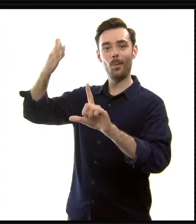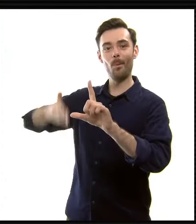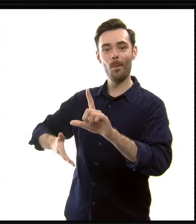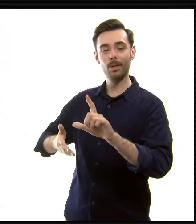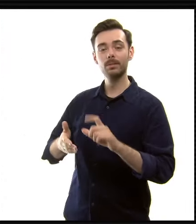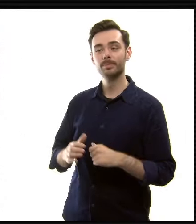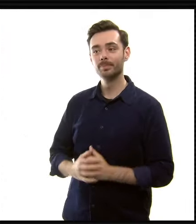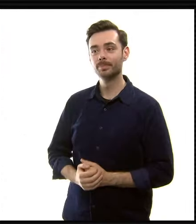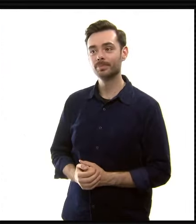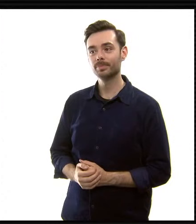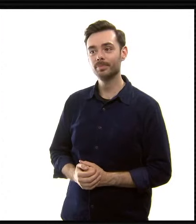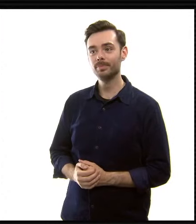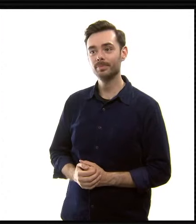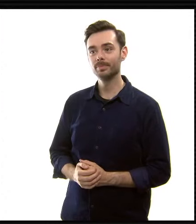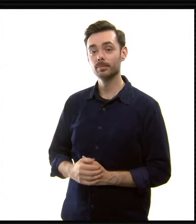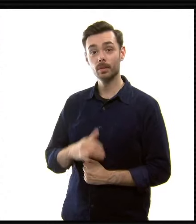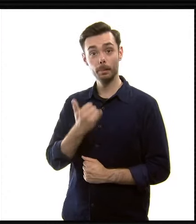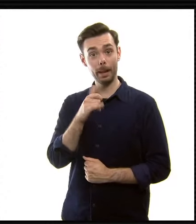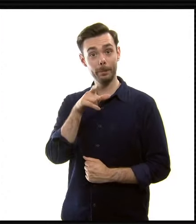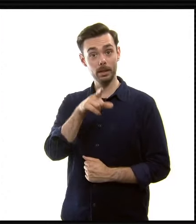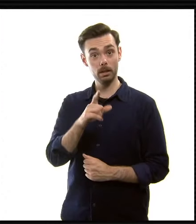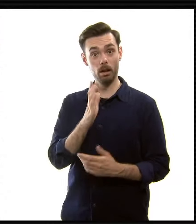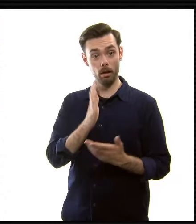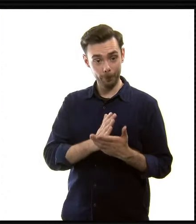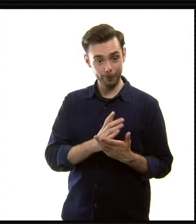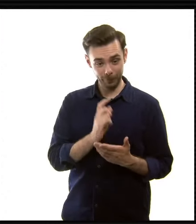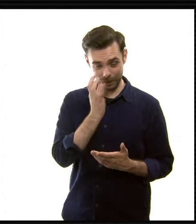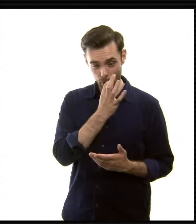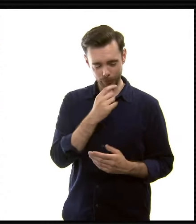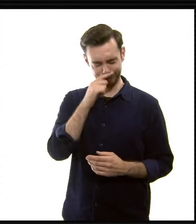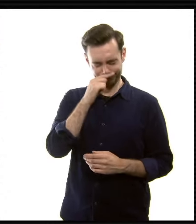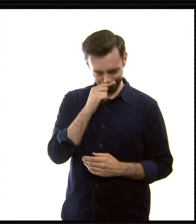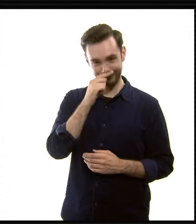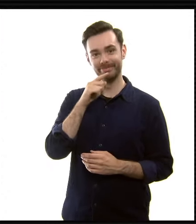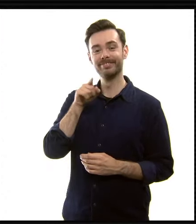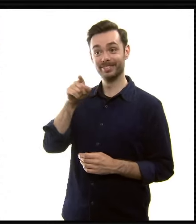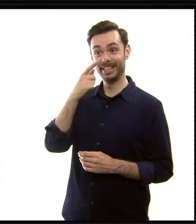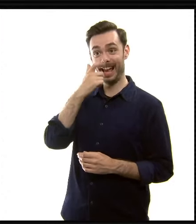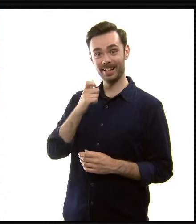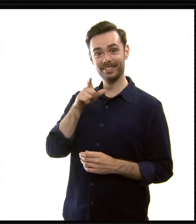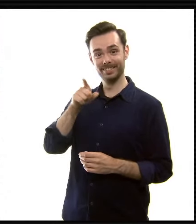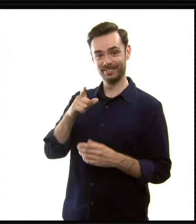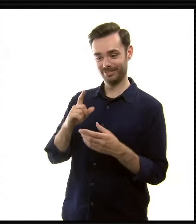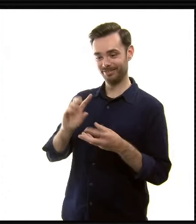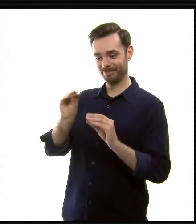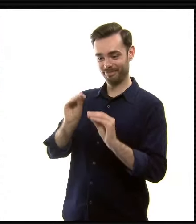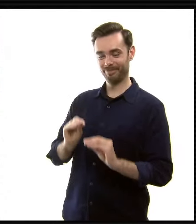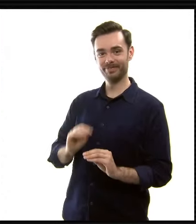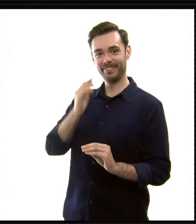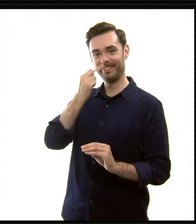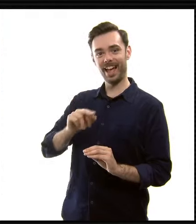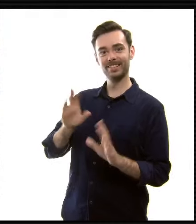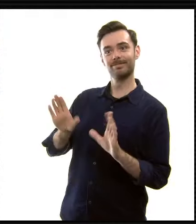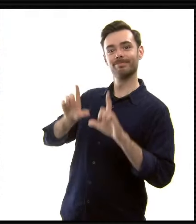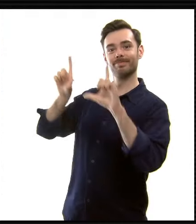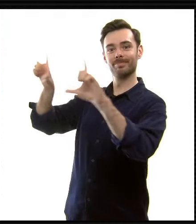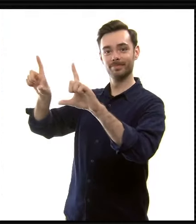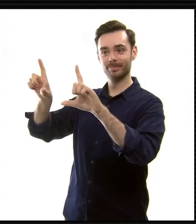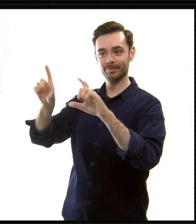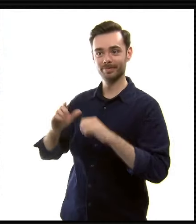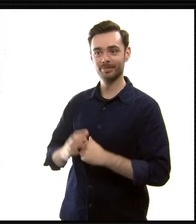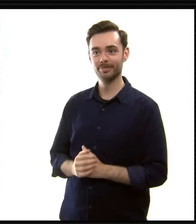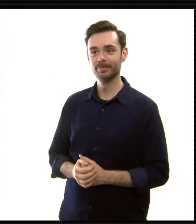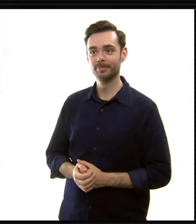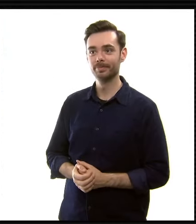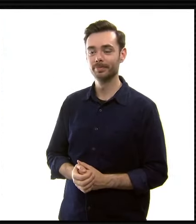real flowers. Now, you can build these suggestive flower arrangements or devise your own. It might be just one box, but the possibilities are endless. Now,